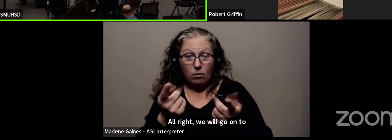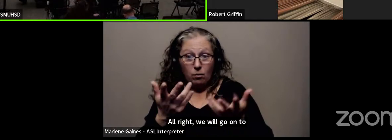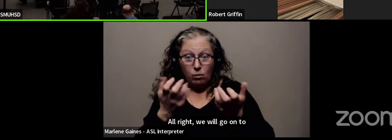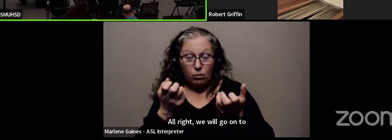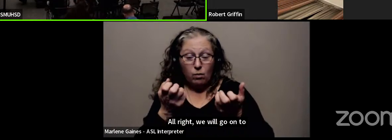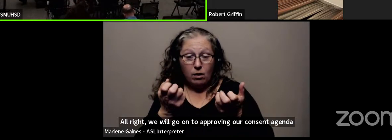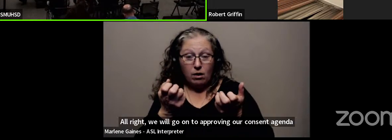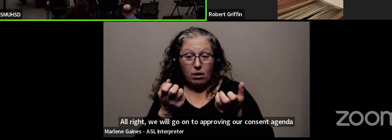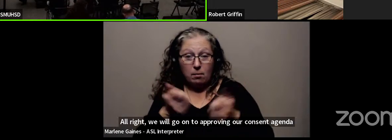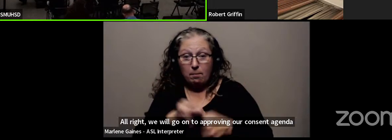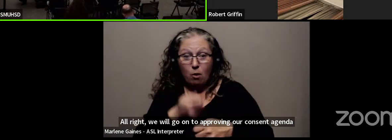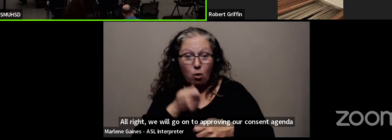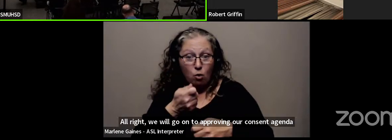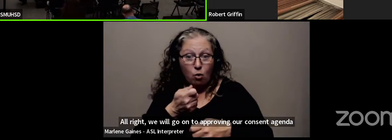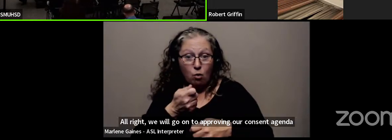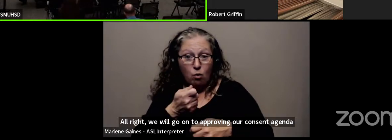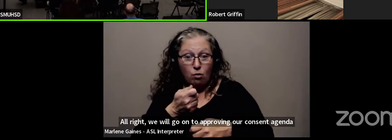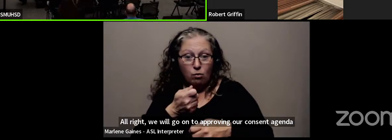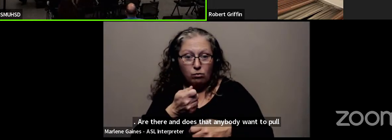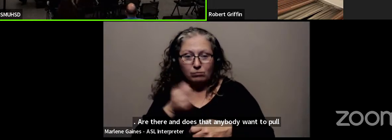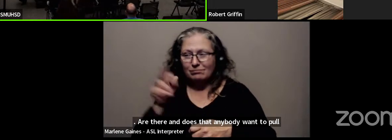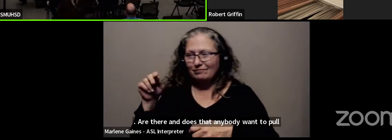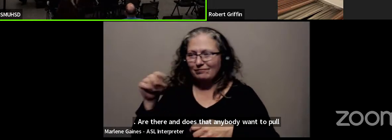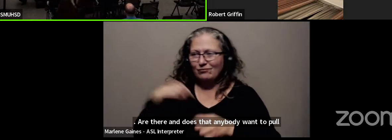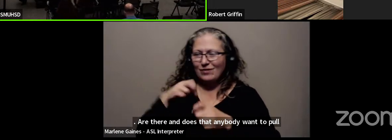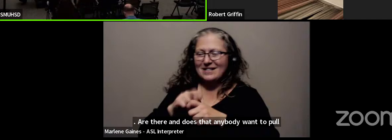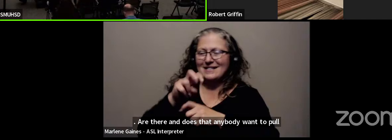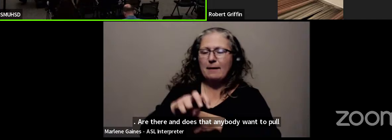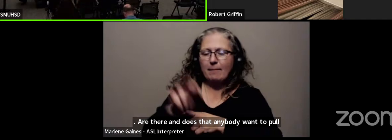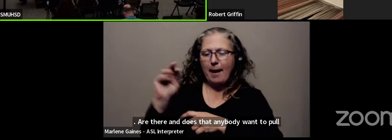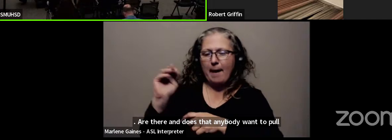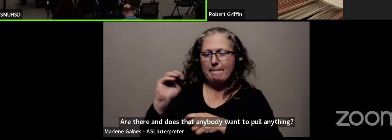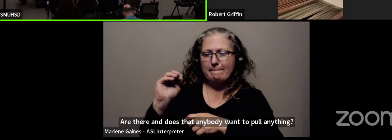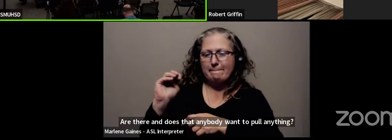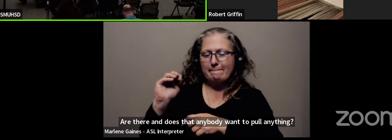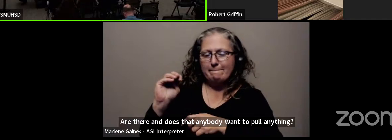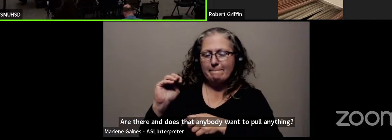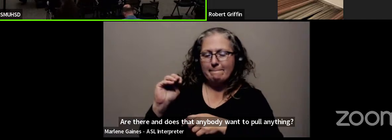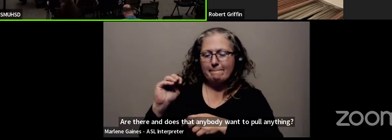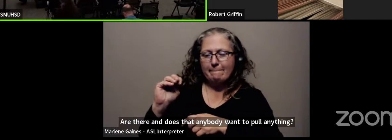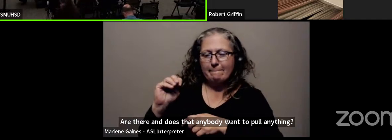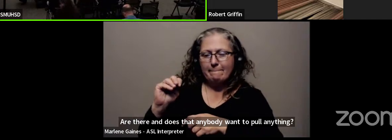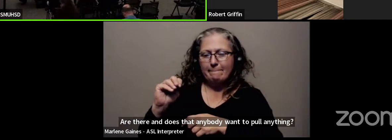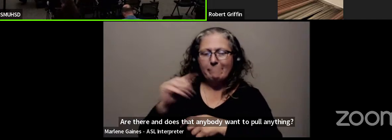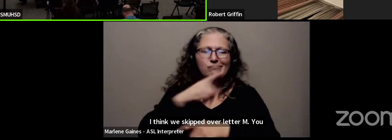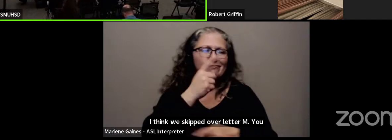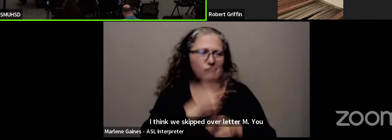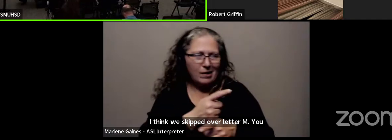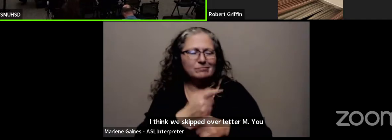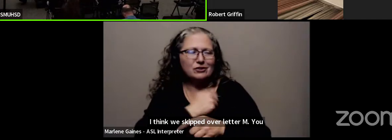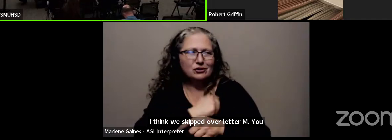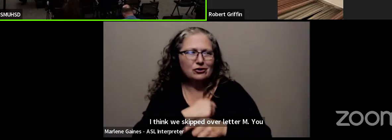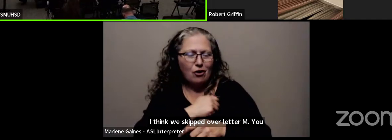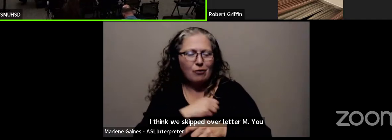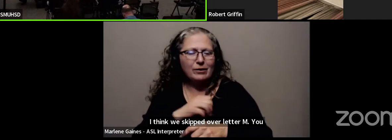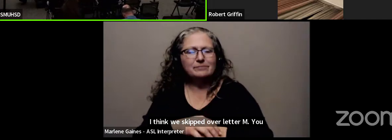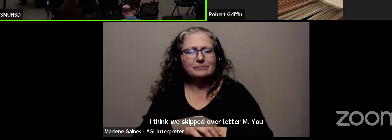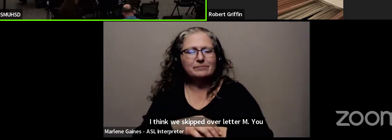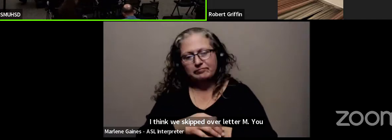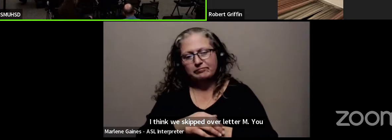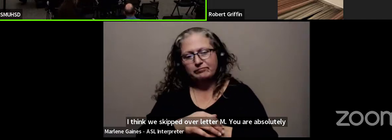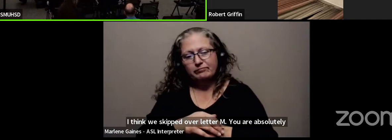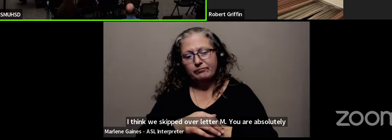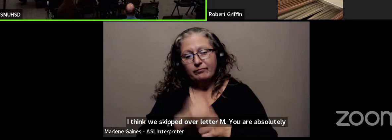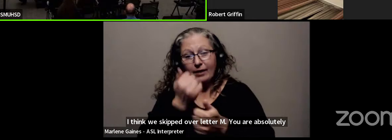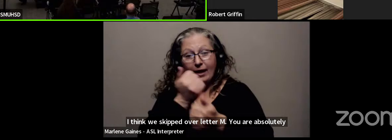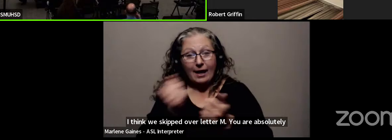to pull anything? No, I think we skipped over letter M. You are absolutely right. And- I'm sorry. It's okay. Are